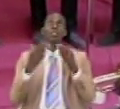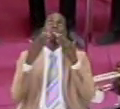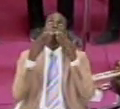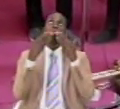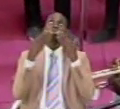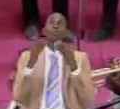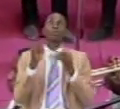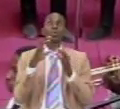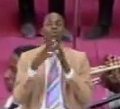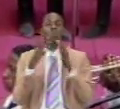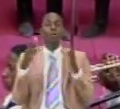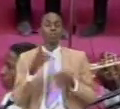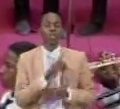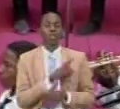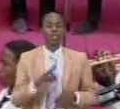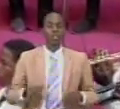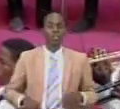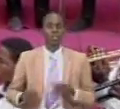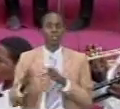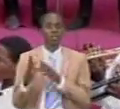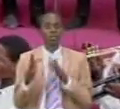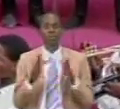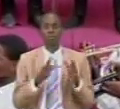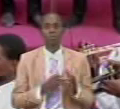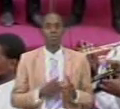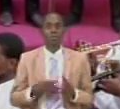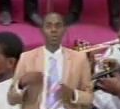thank you so much Jesus